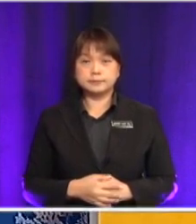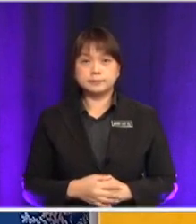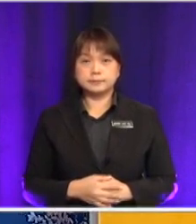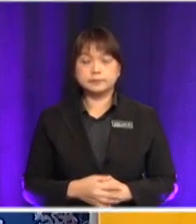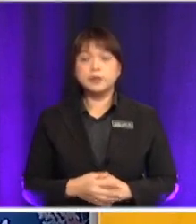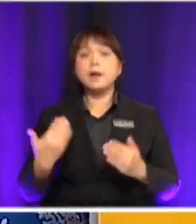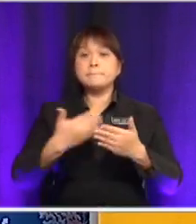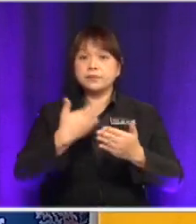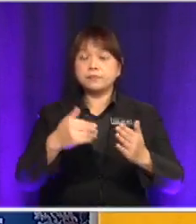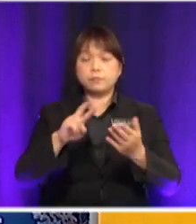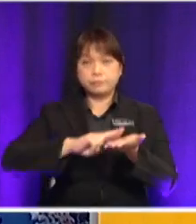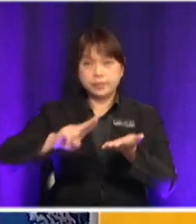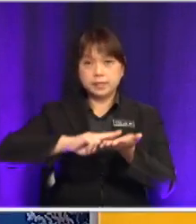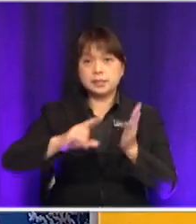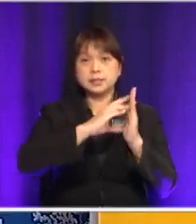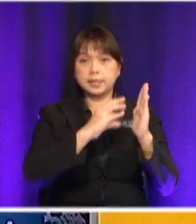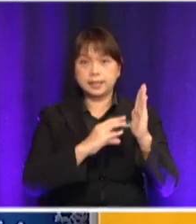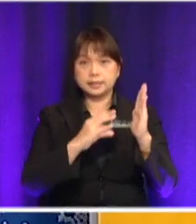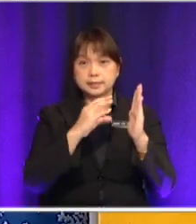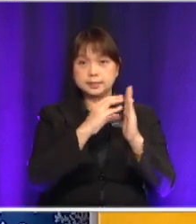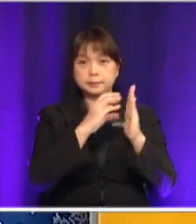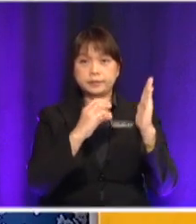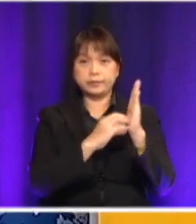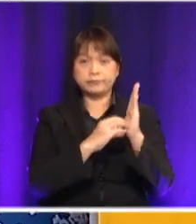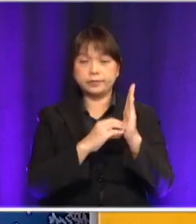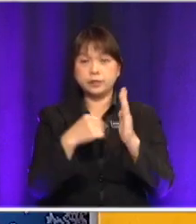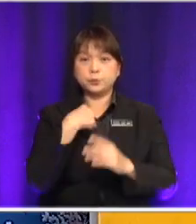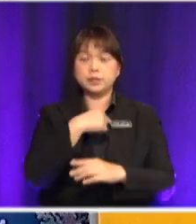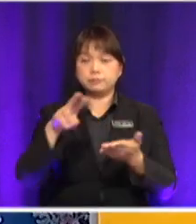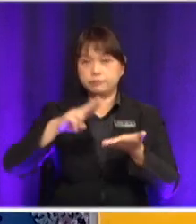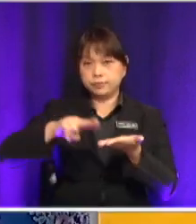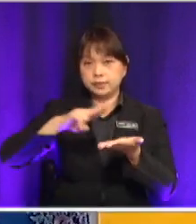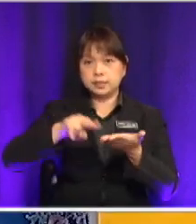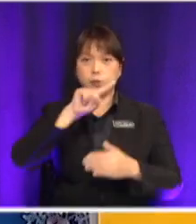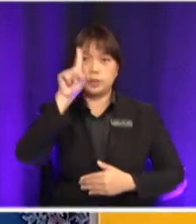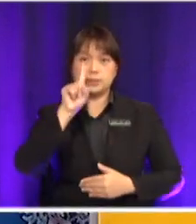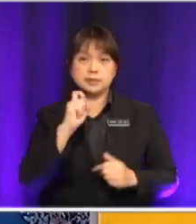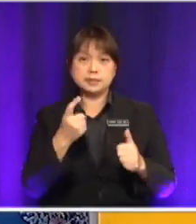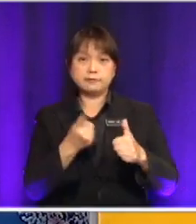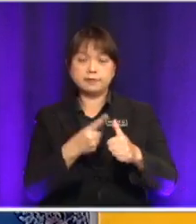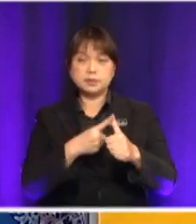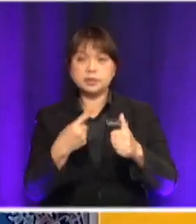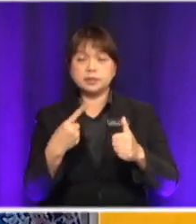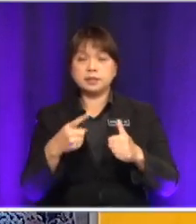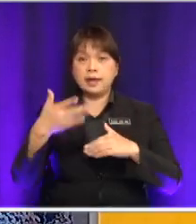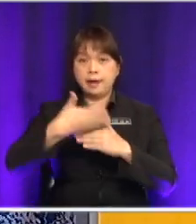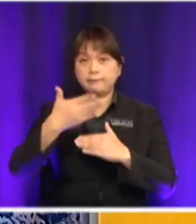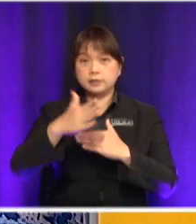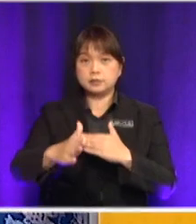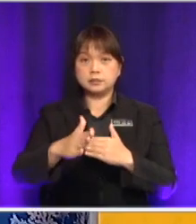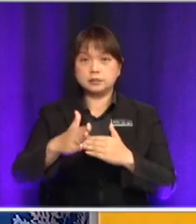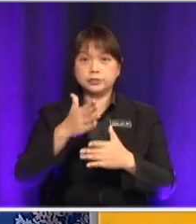tell them to read the questions first, so we don't really need to spend too much time looking at the questions. And in fact, after sharing